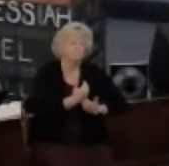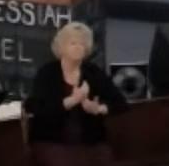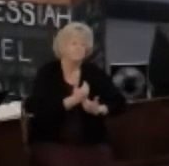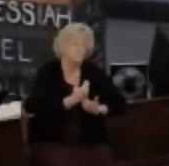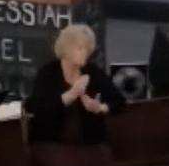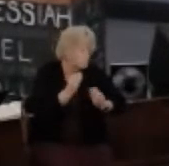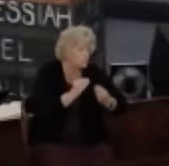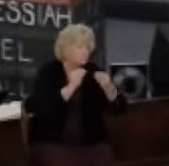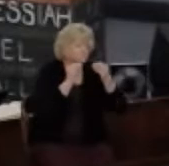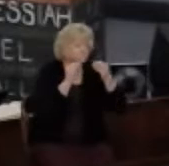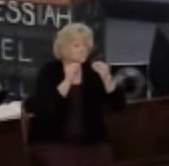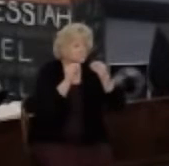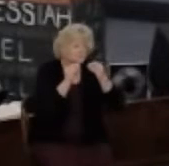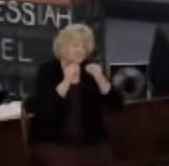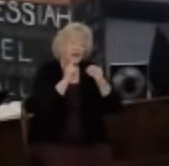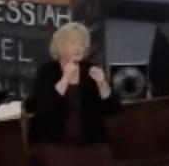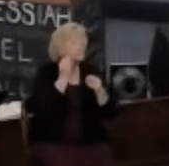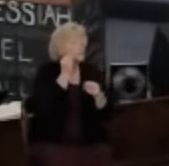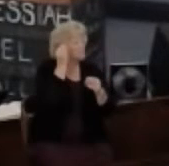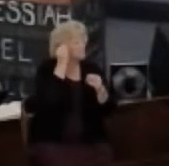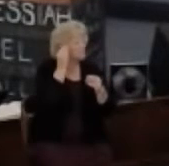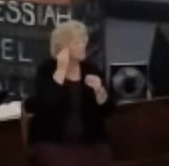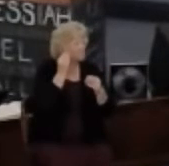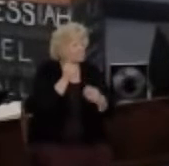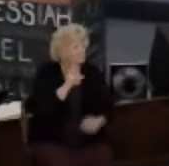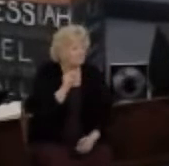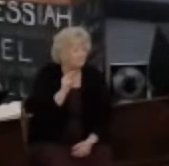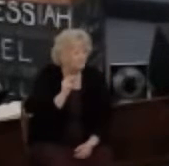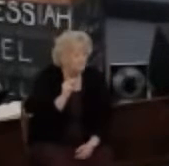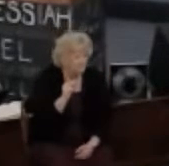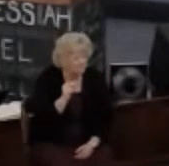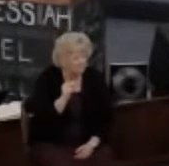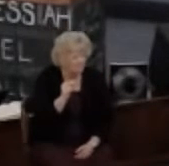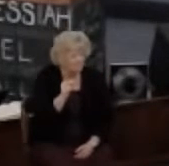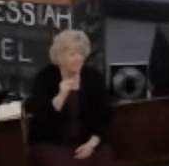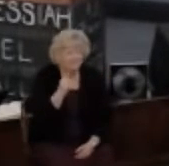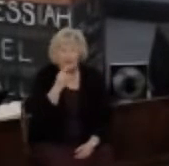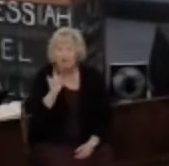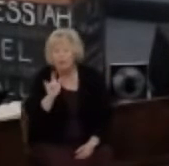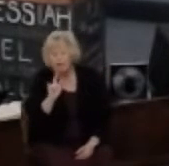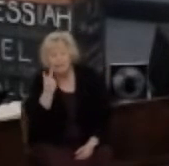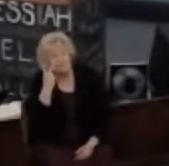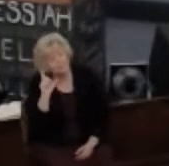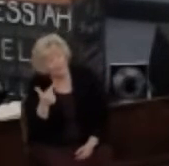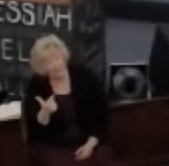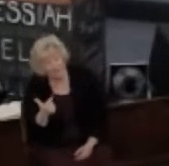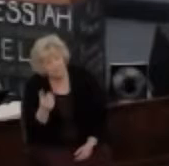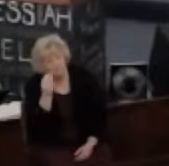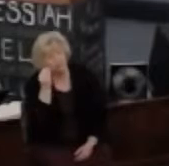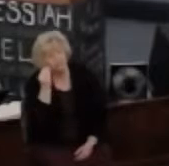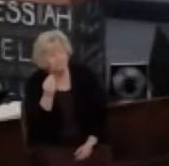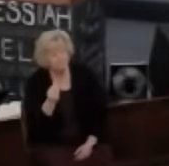and kissed each other deeply, not just a peck on the way out the door, love you, see you later.